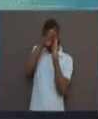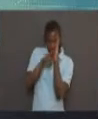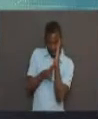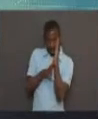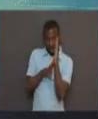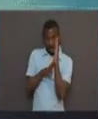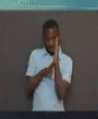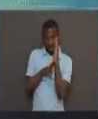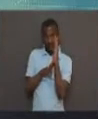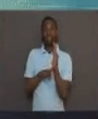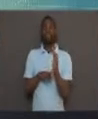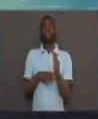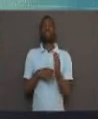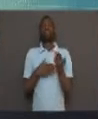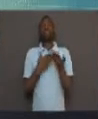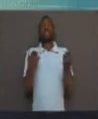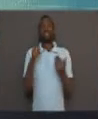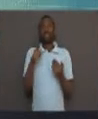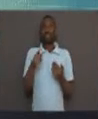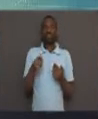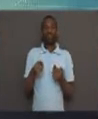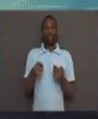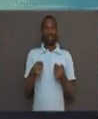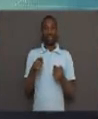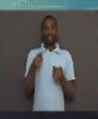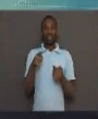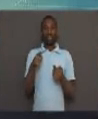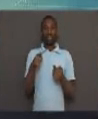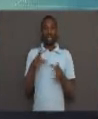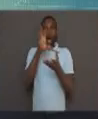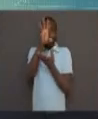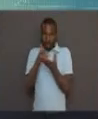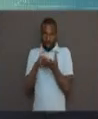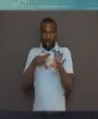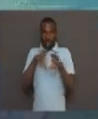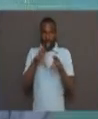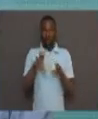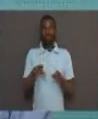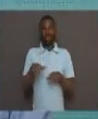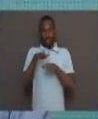point where they are considered to have been absorbed.